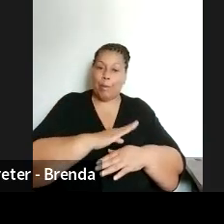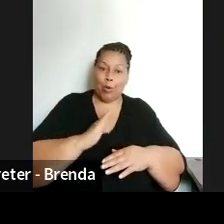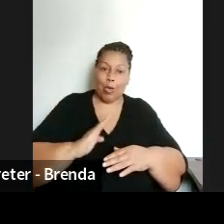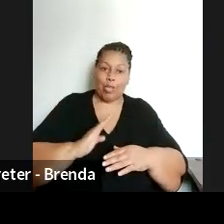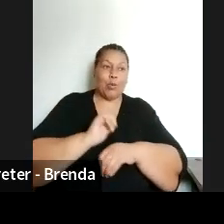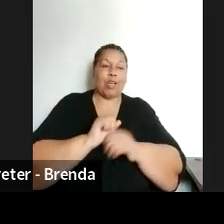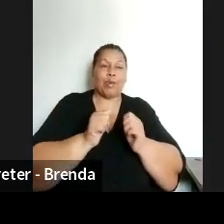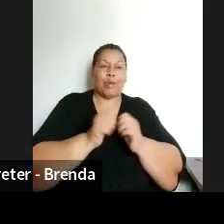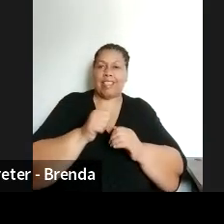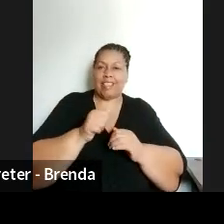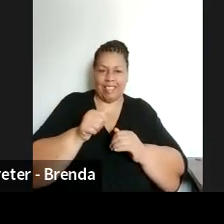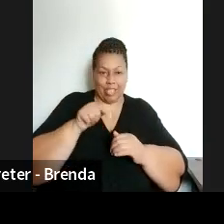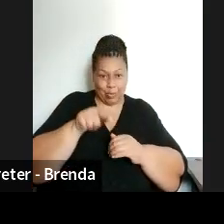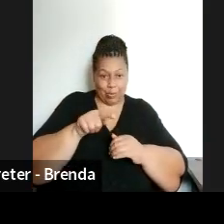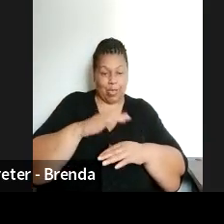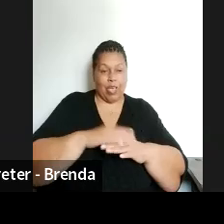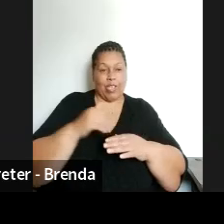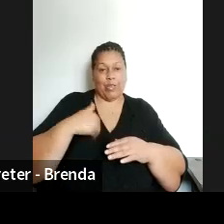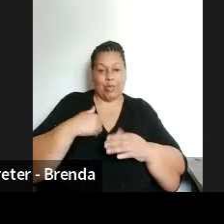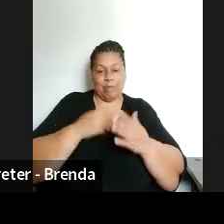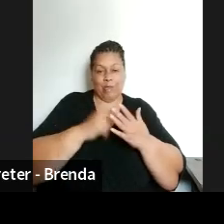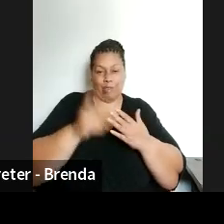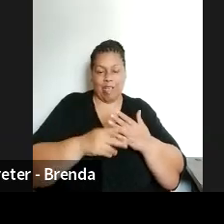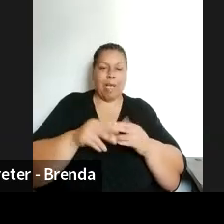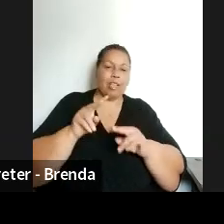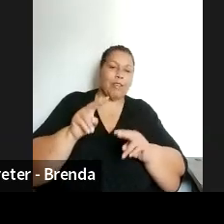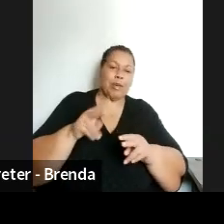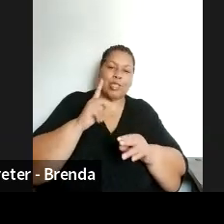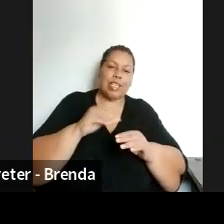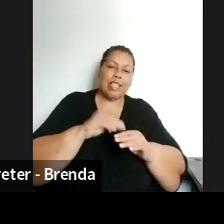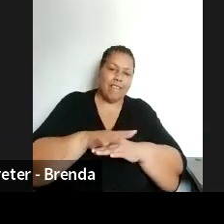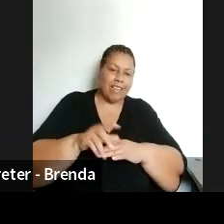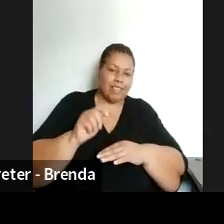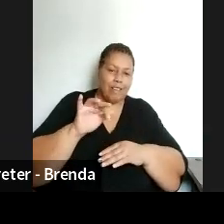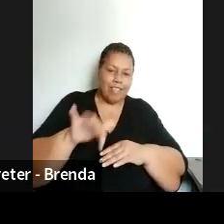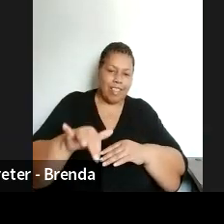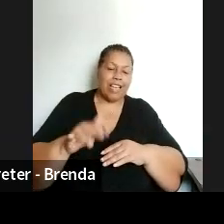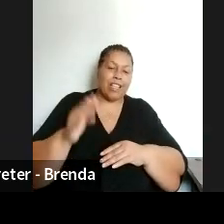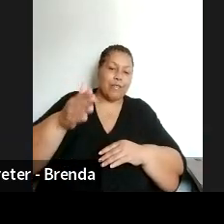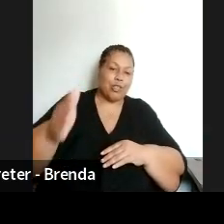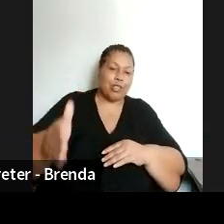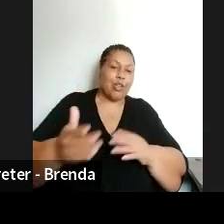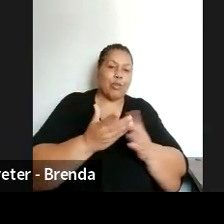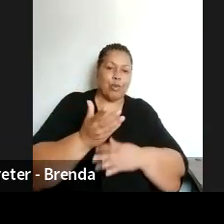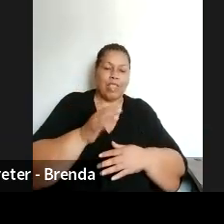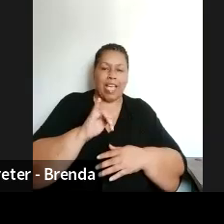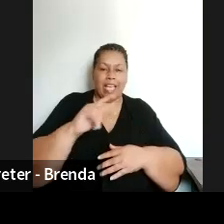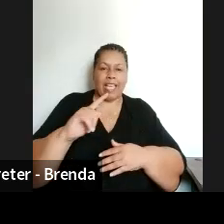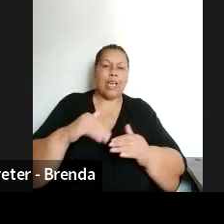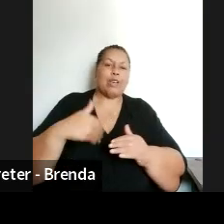look forward to seeing the effects of it in the future through, you know, the IL internet space.